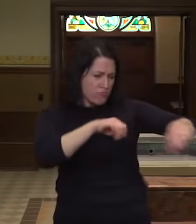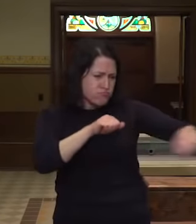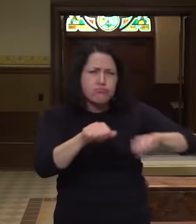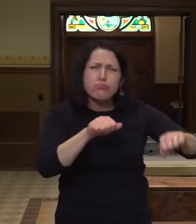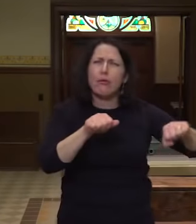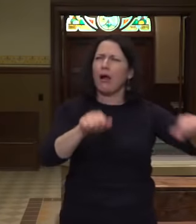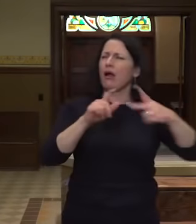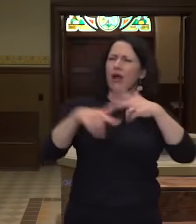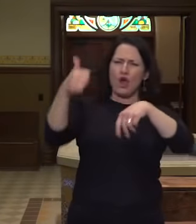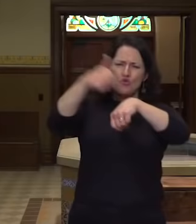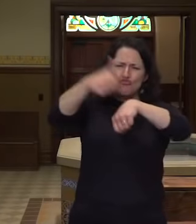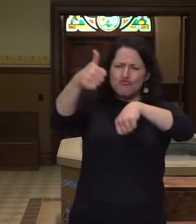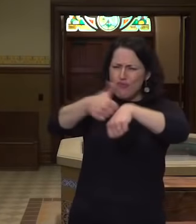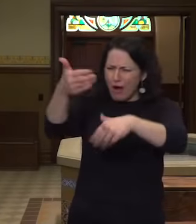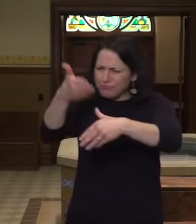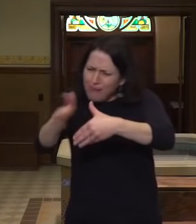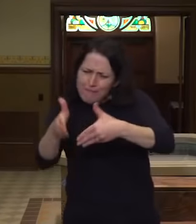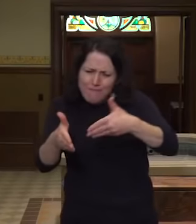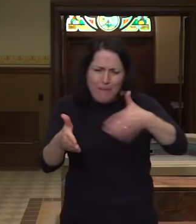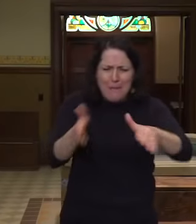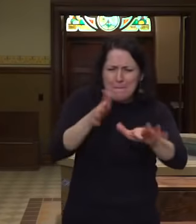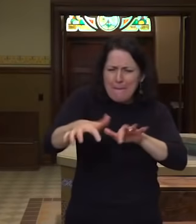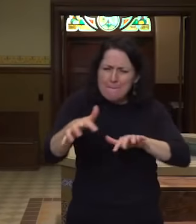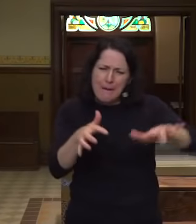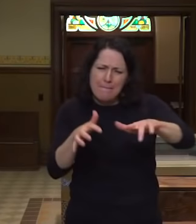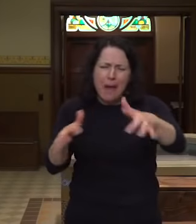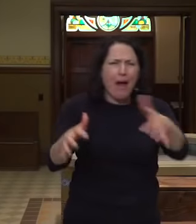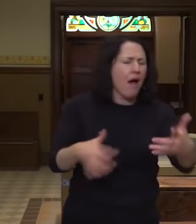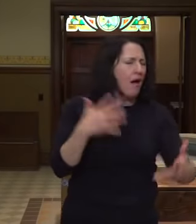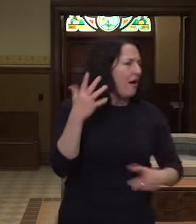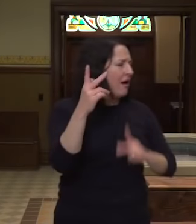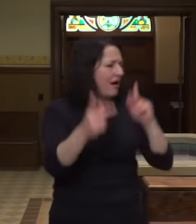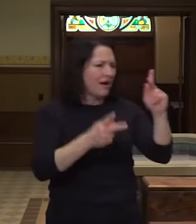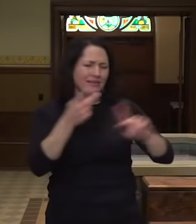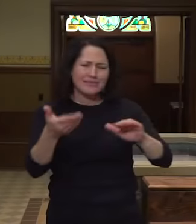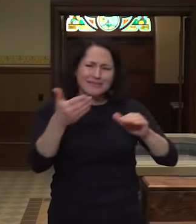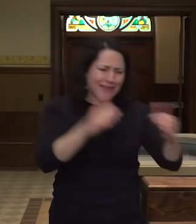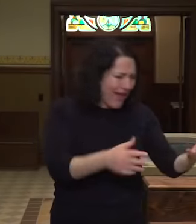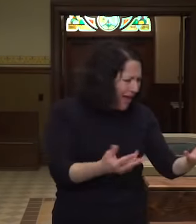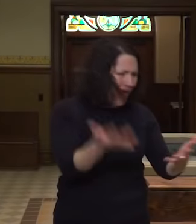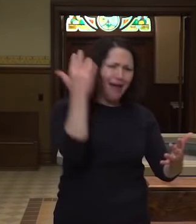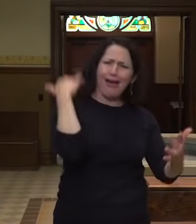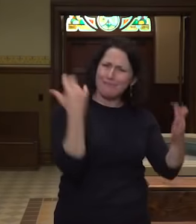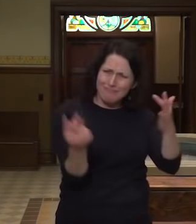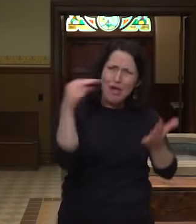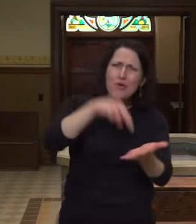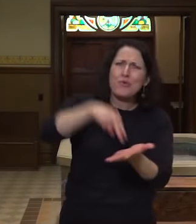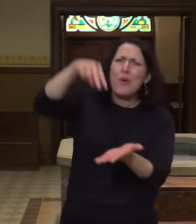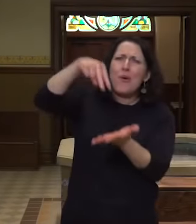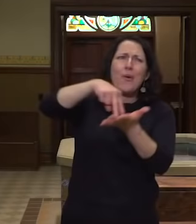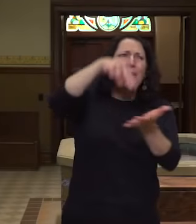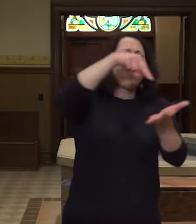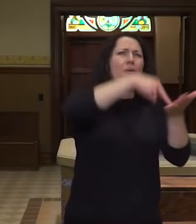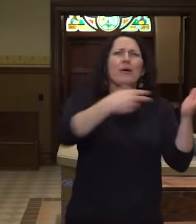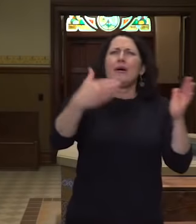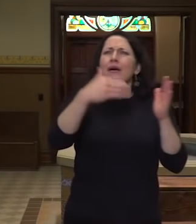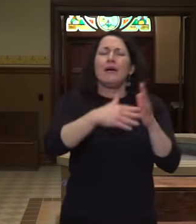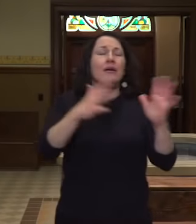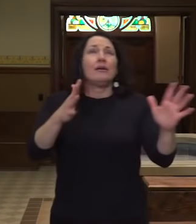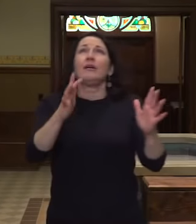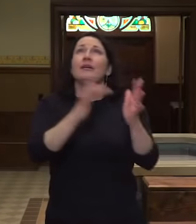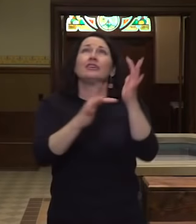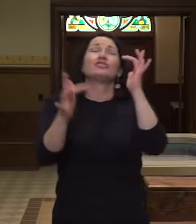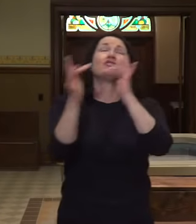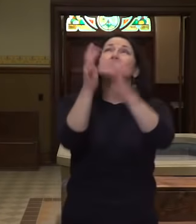shook, the rocks split, the dead rose up again. Jesus gave a